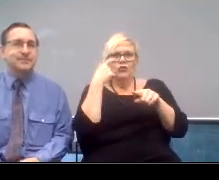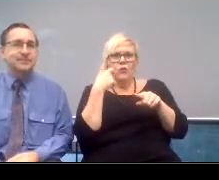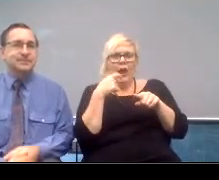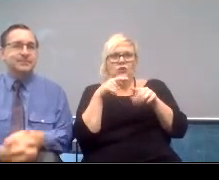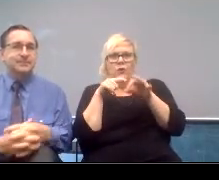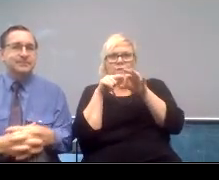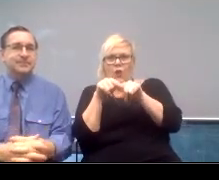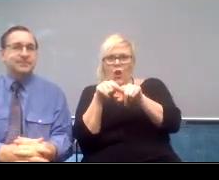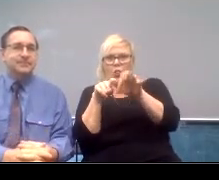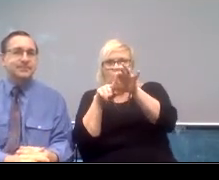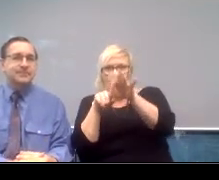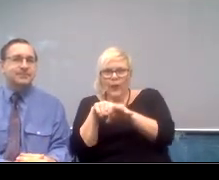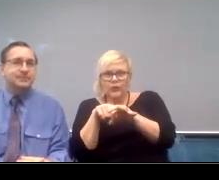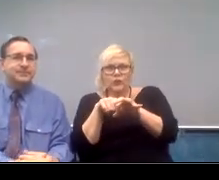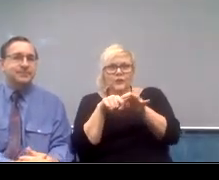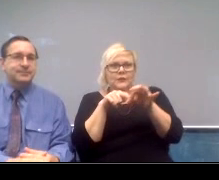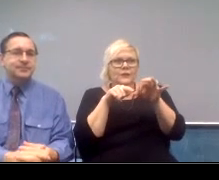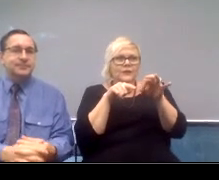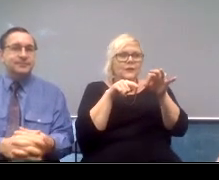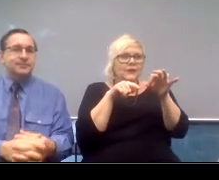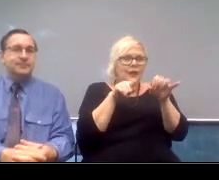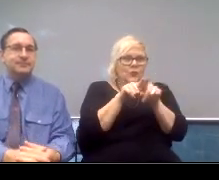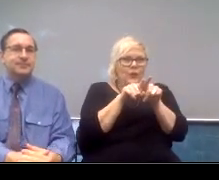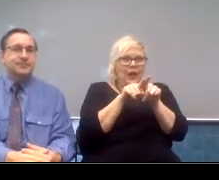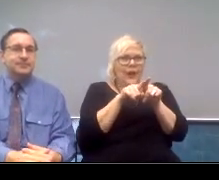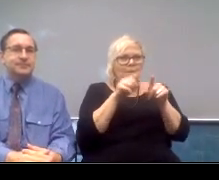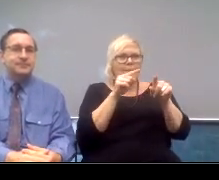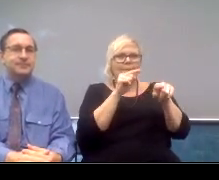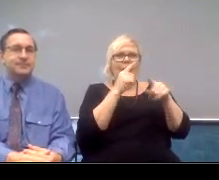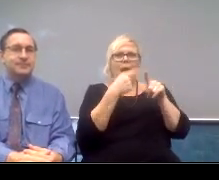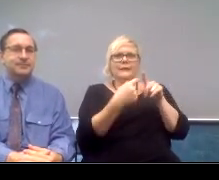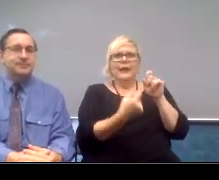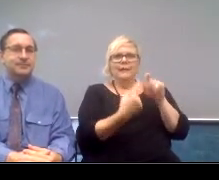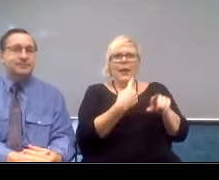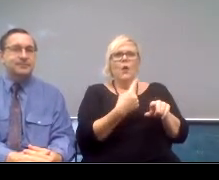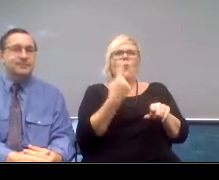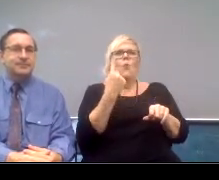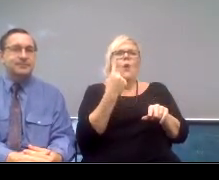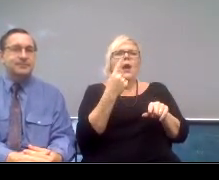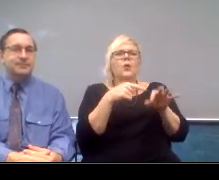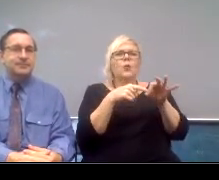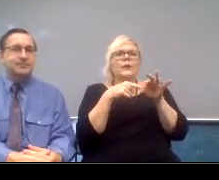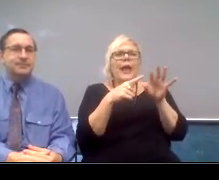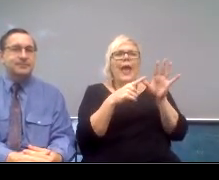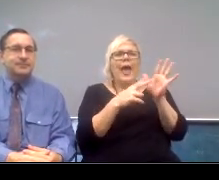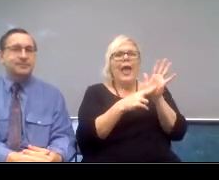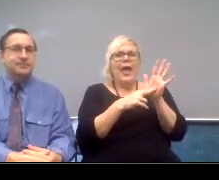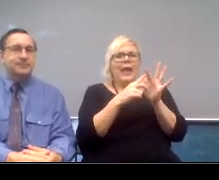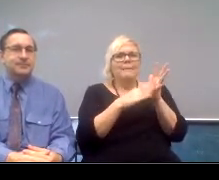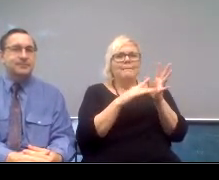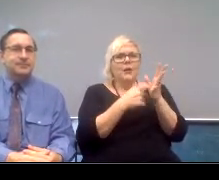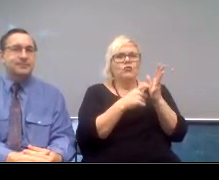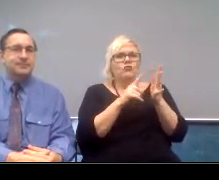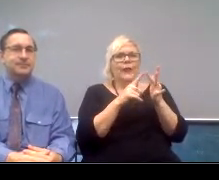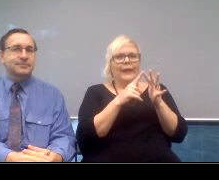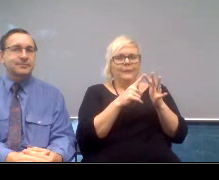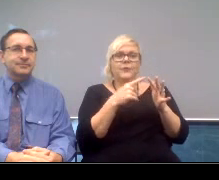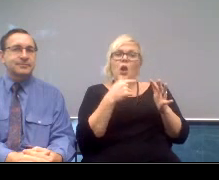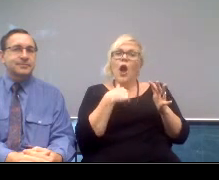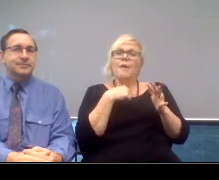the question pane as well. So I've got a question here from Anne-Marie. I'm a speech pathologist and